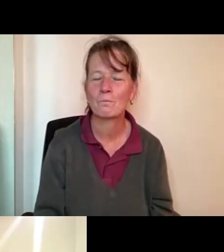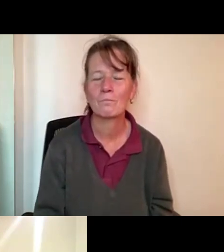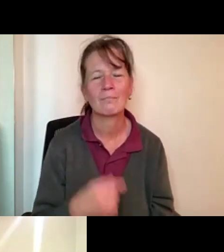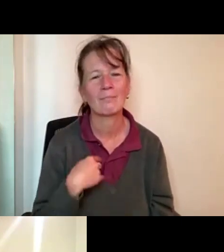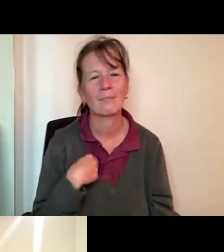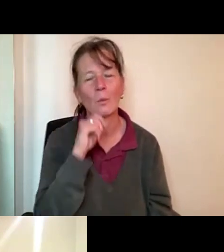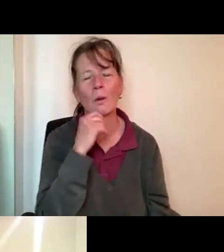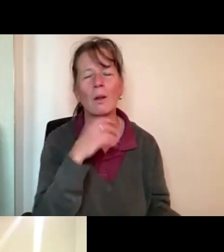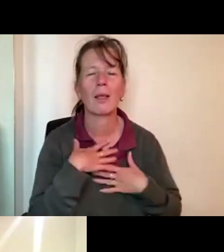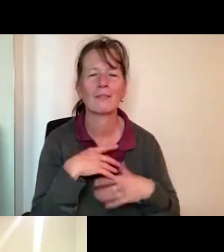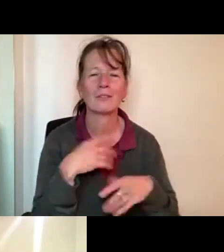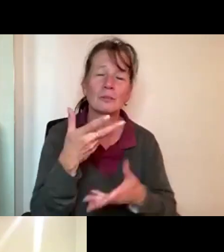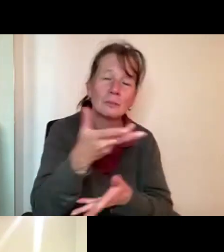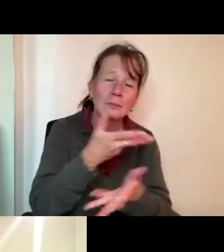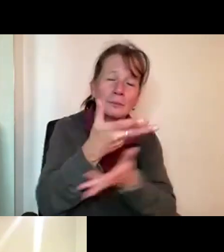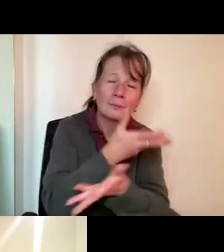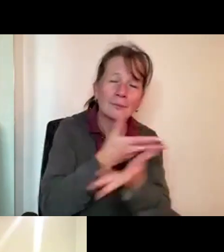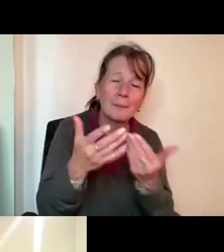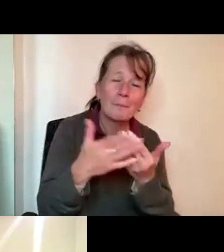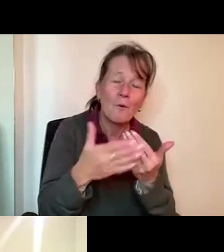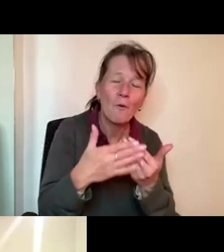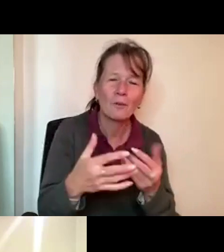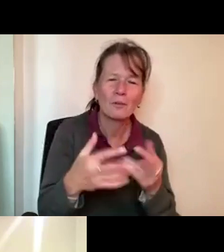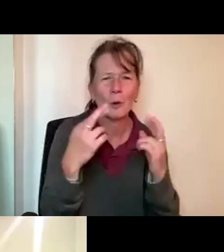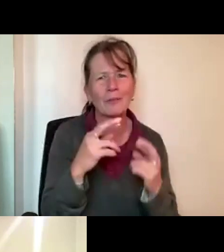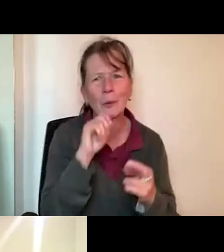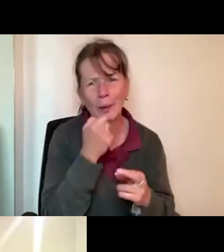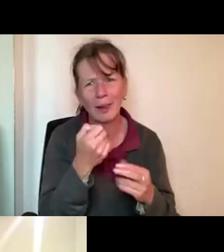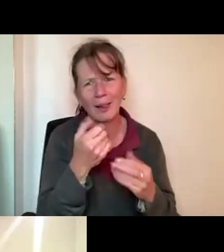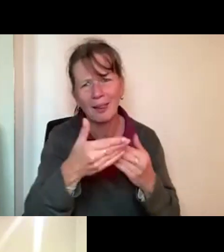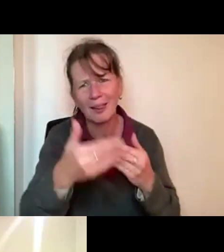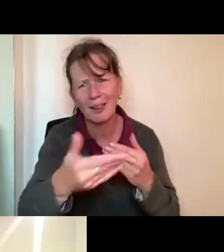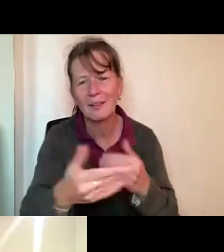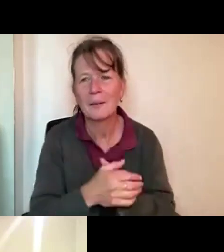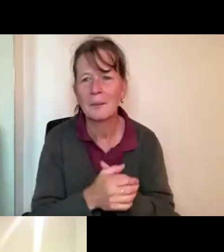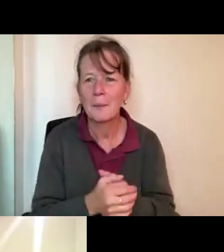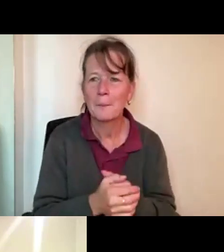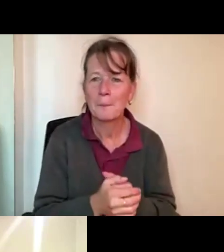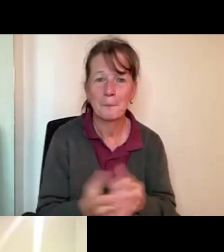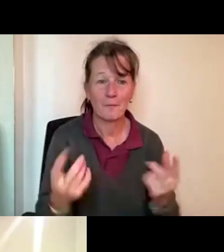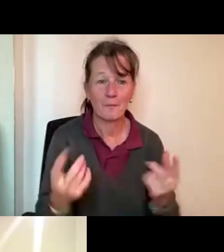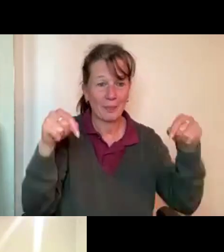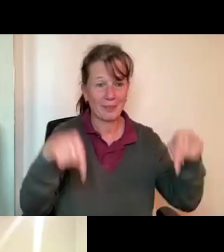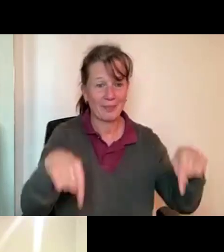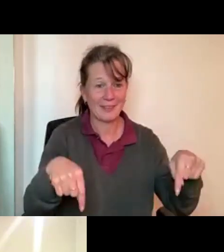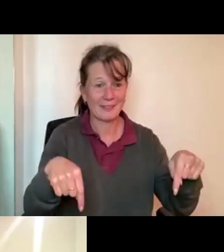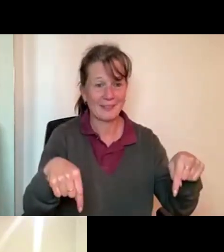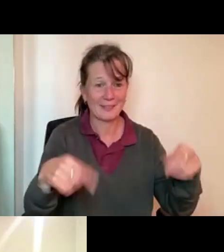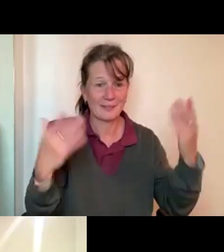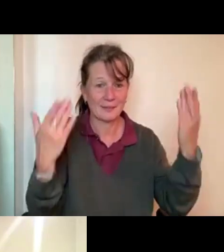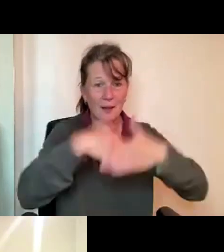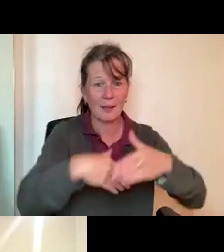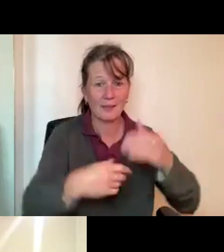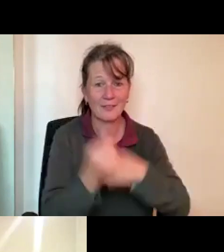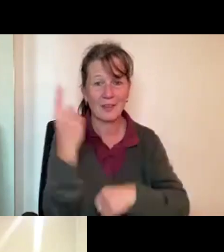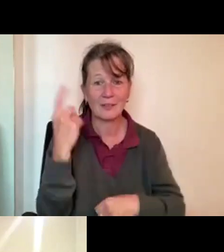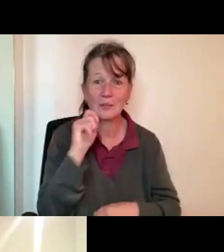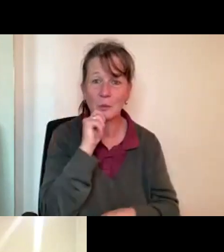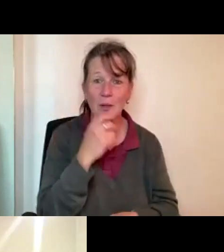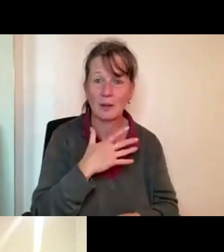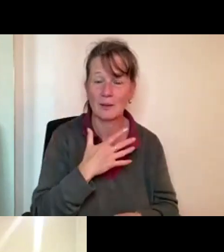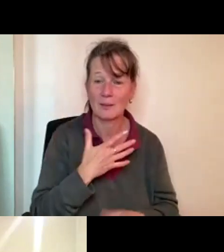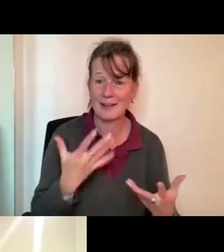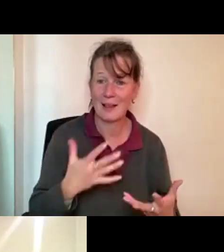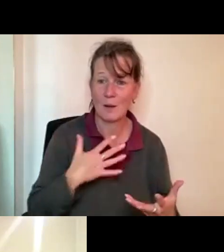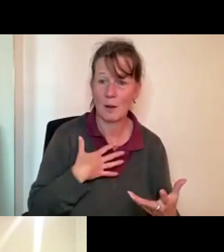love to chat to you more, and hopefully we will. But in terms of this evening's event, I'd like now to